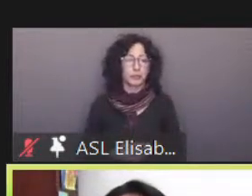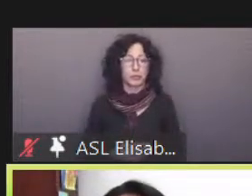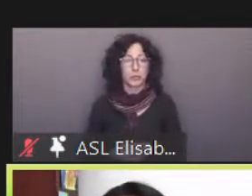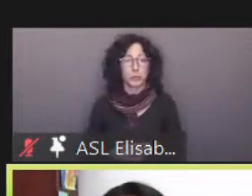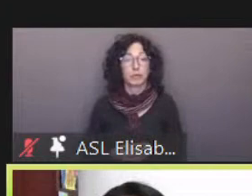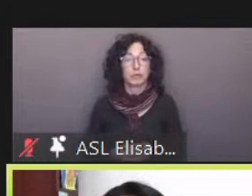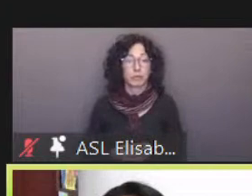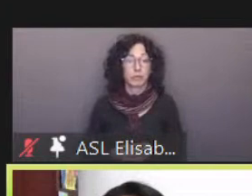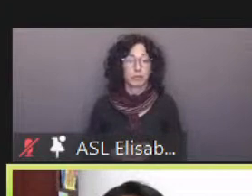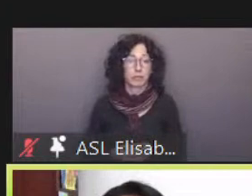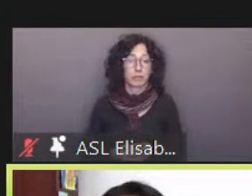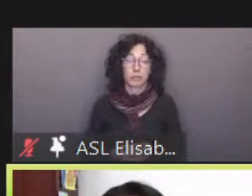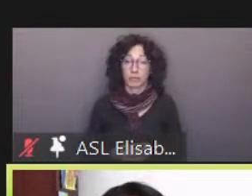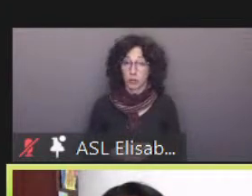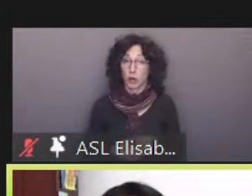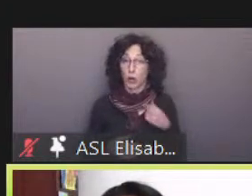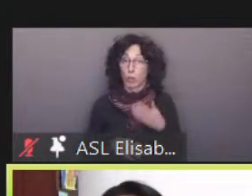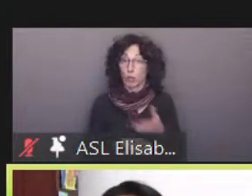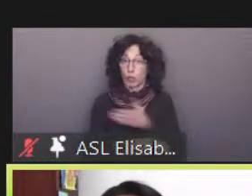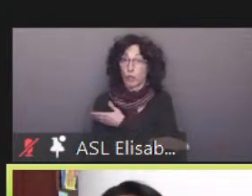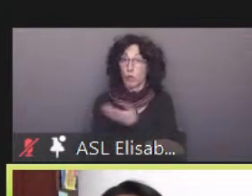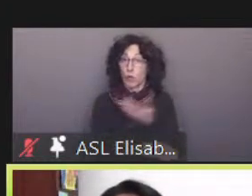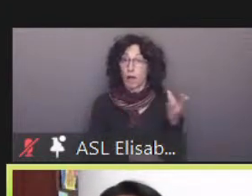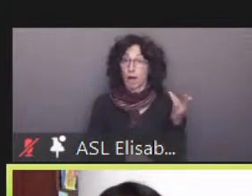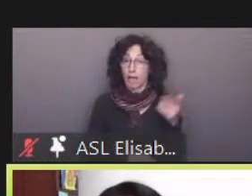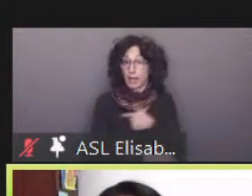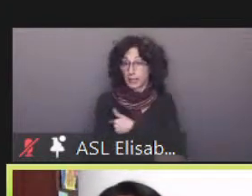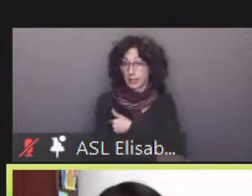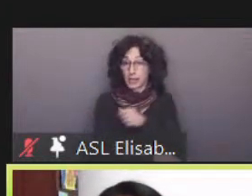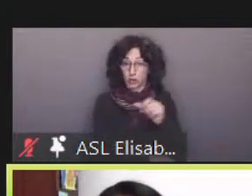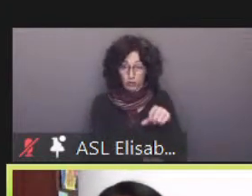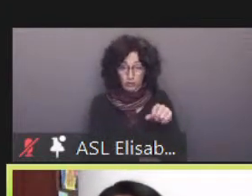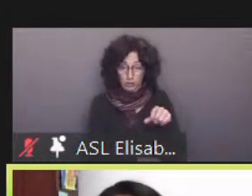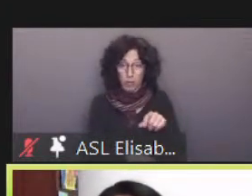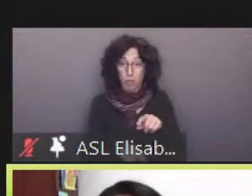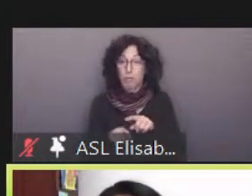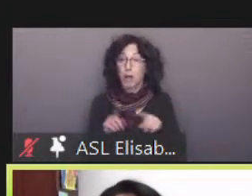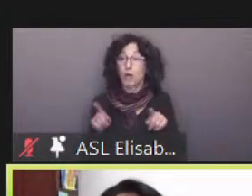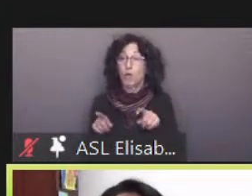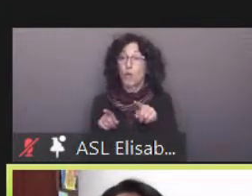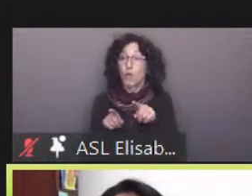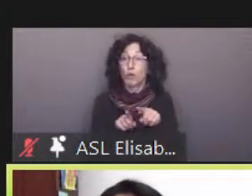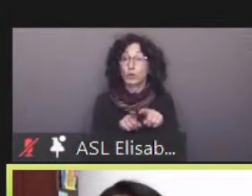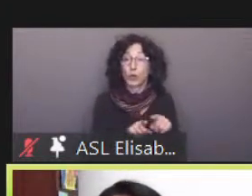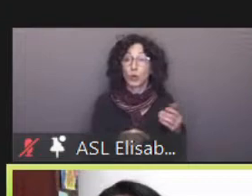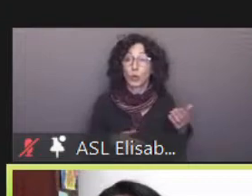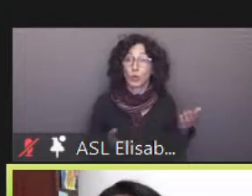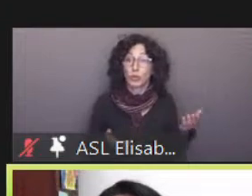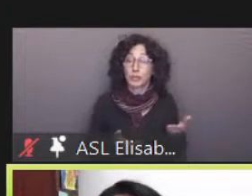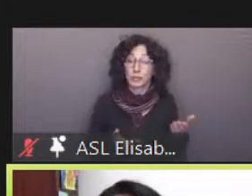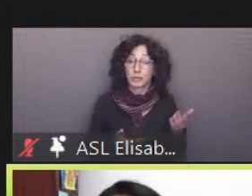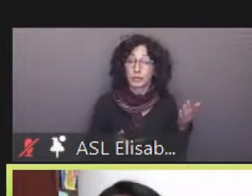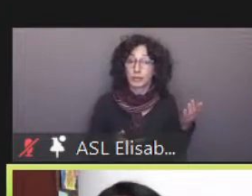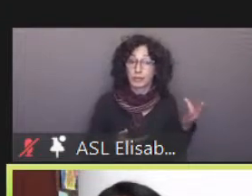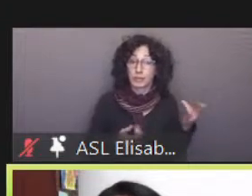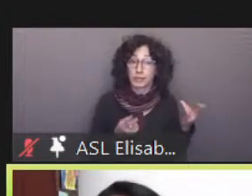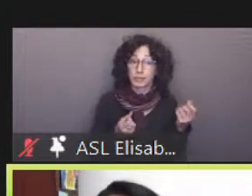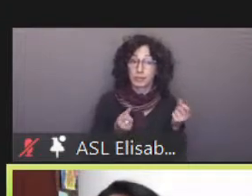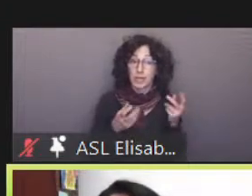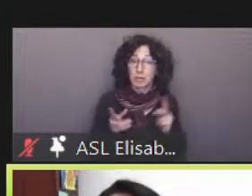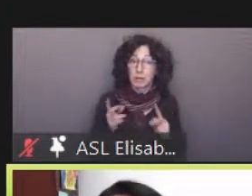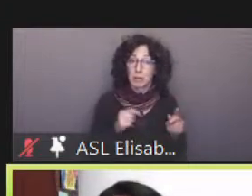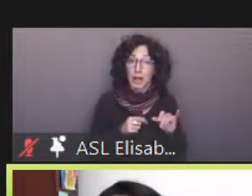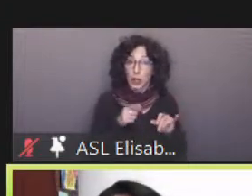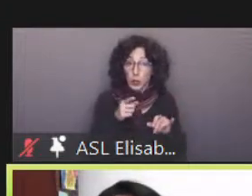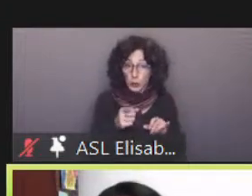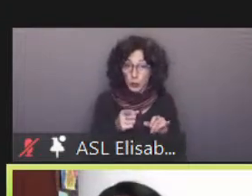This is because of the vaccinations, but it really is because of many people like you